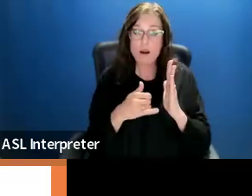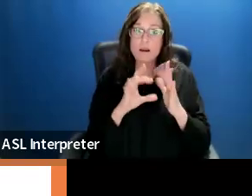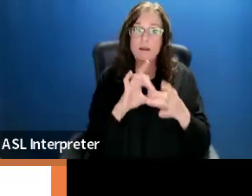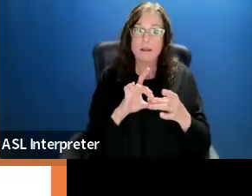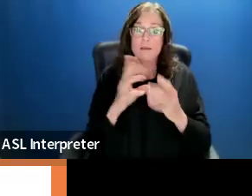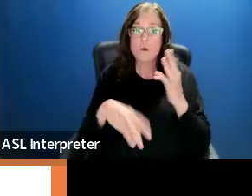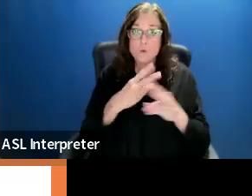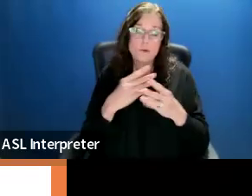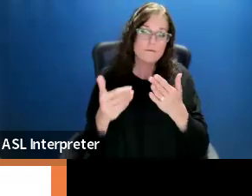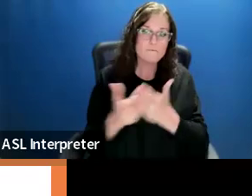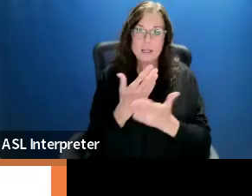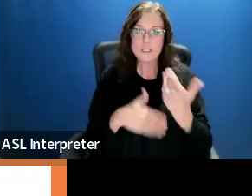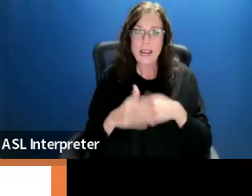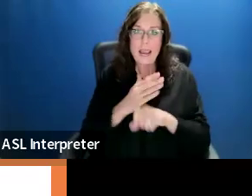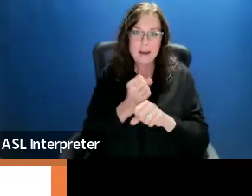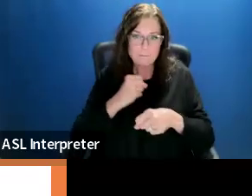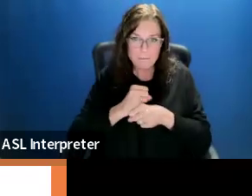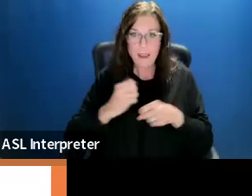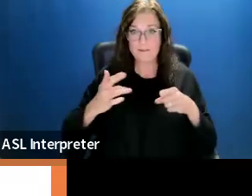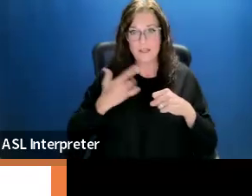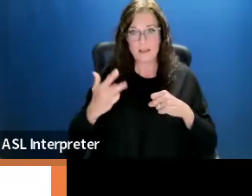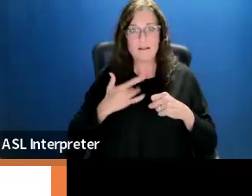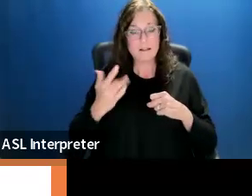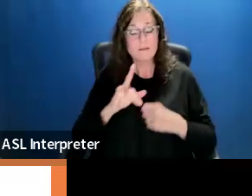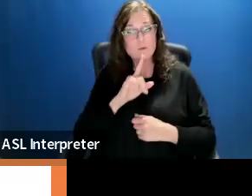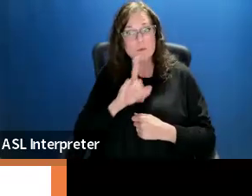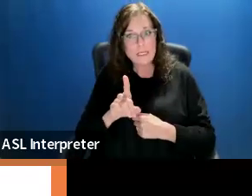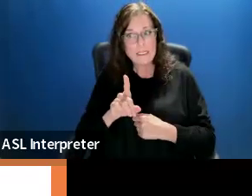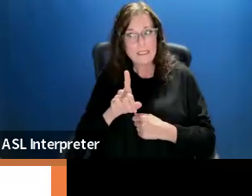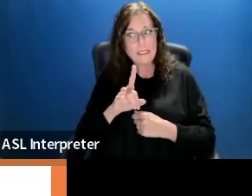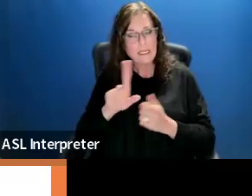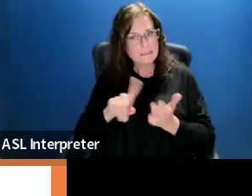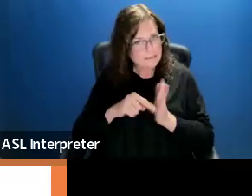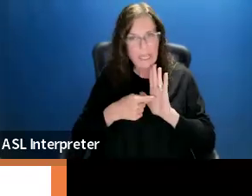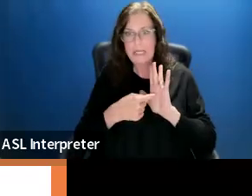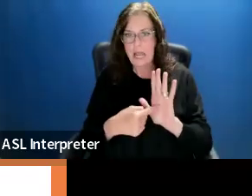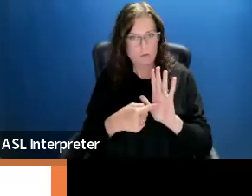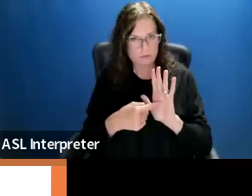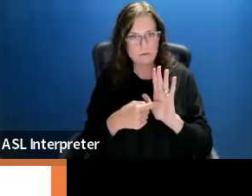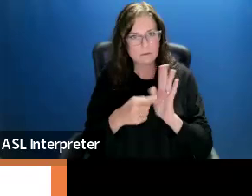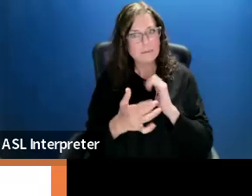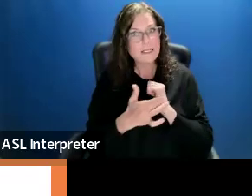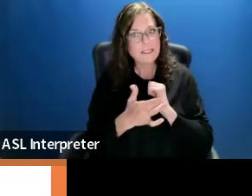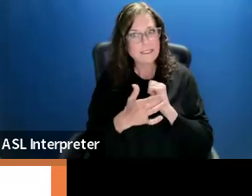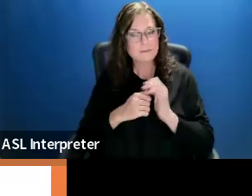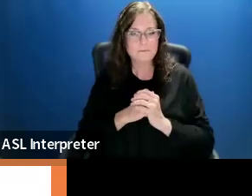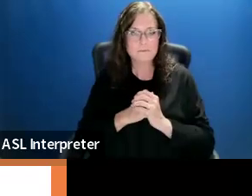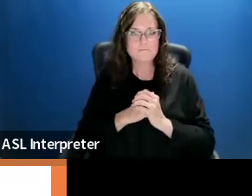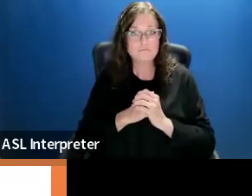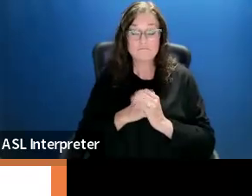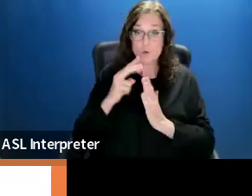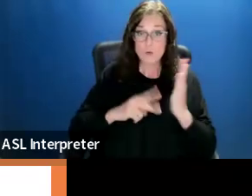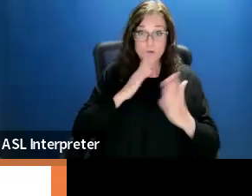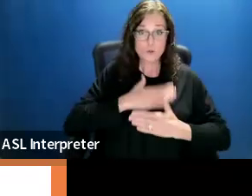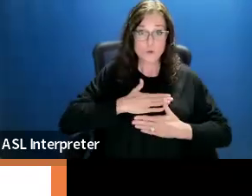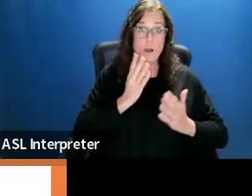a fresh, handmade feel that is really a standout technique. If readers